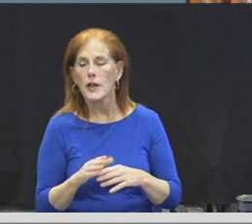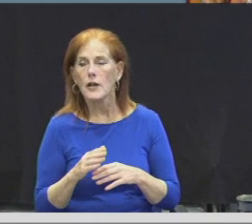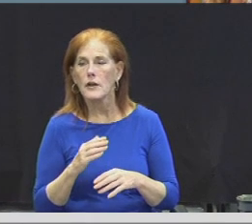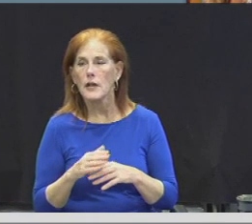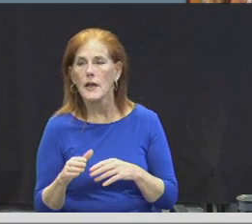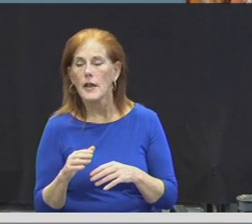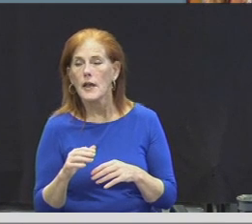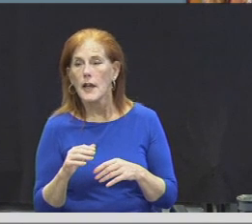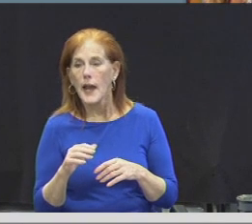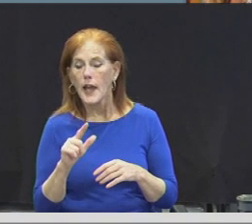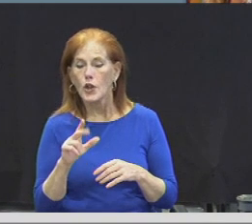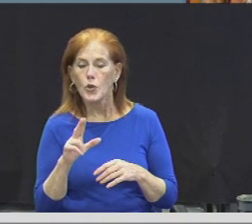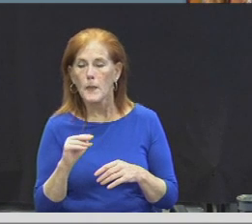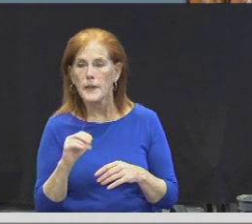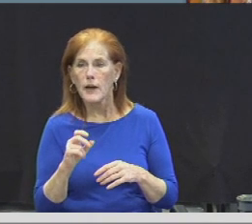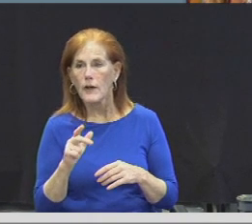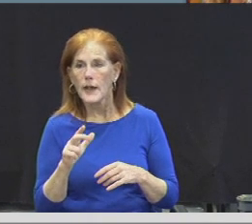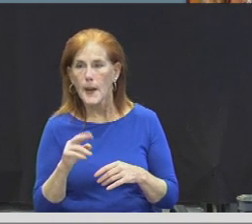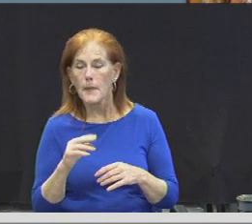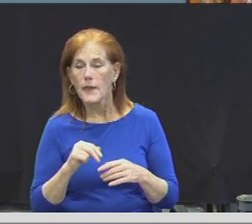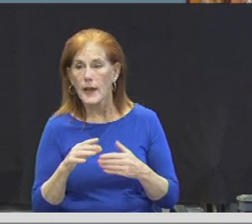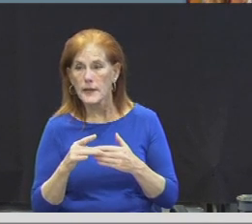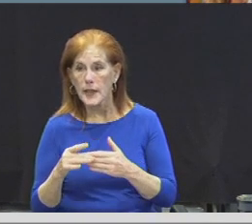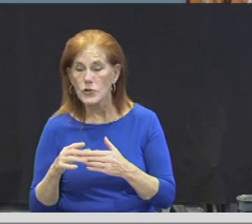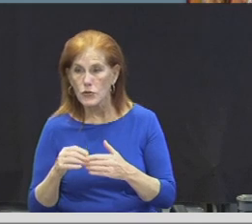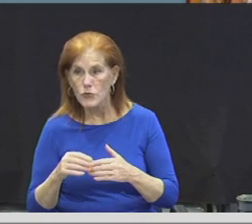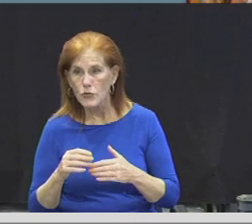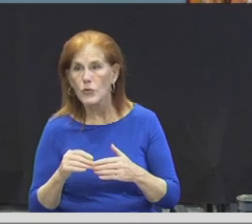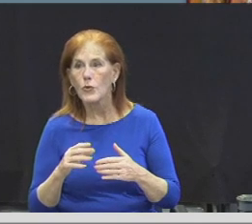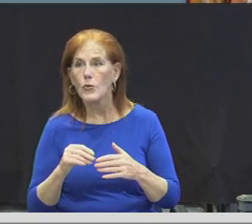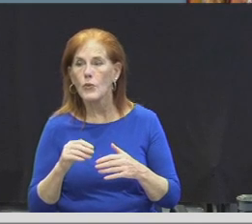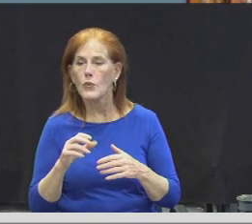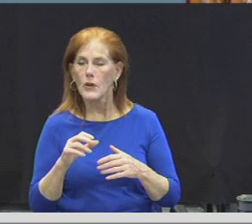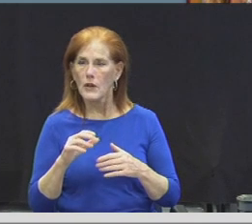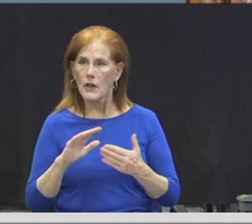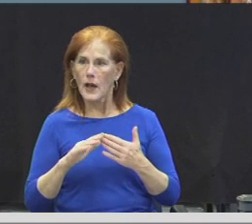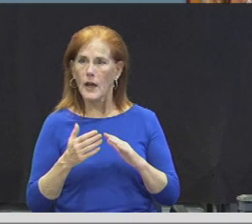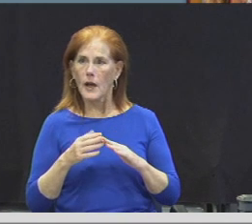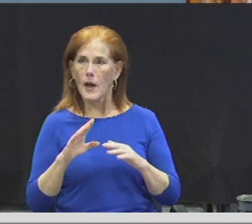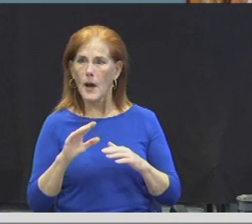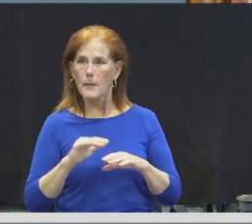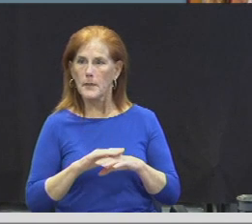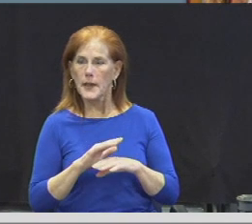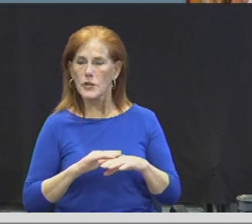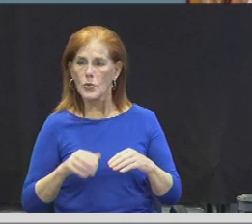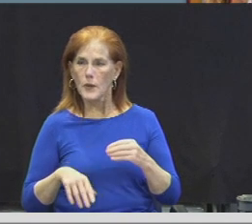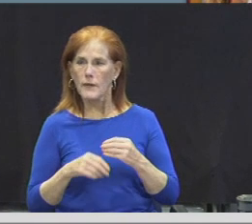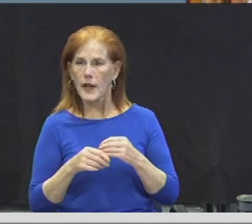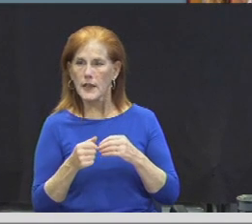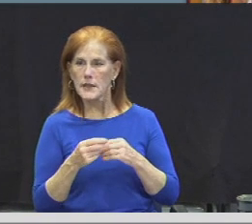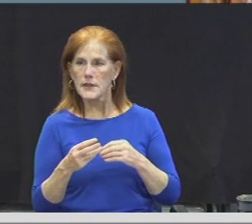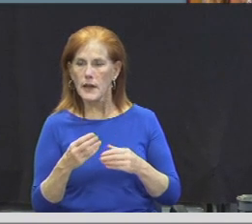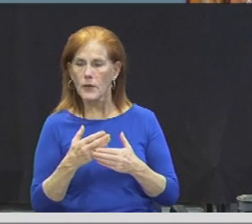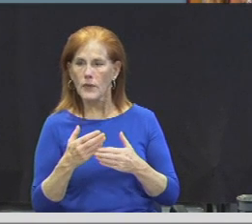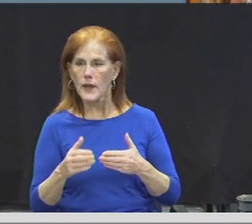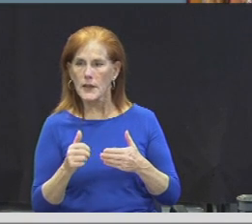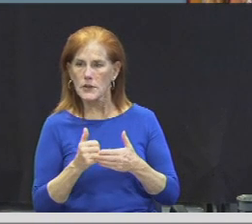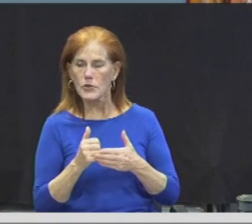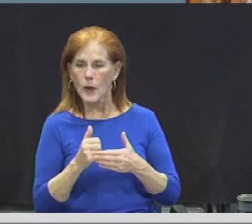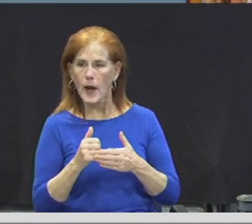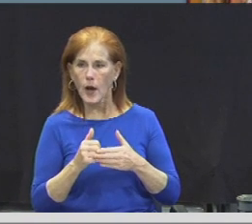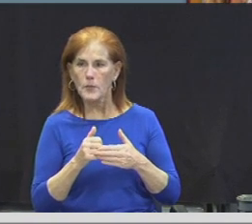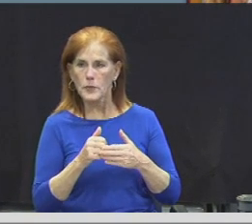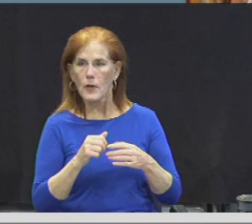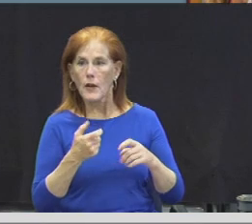plaza leads you to a promenade edge and an urban beach. So we've added on a series of structures to help you navigate your